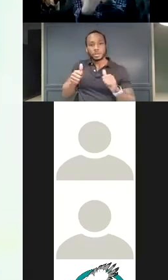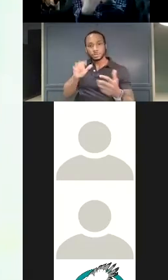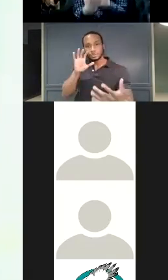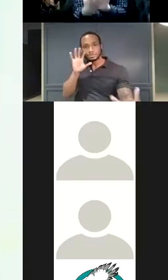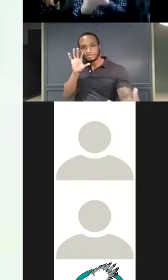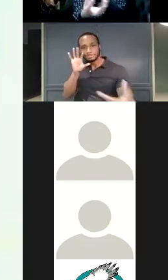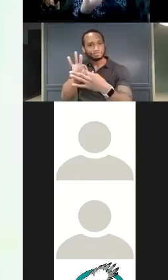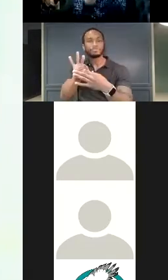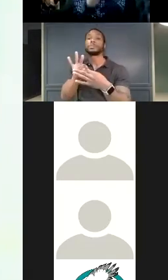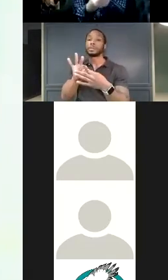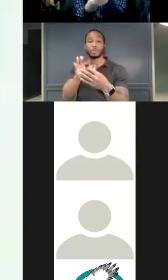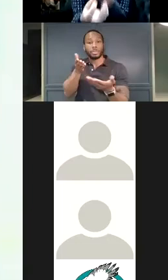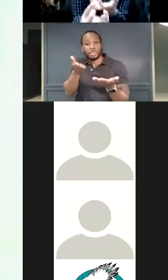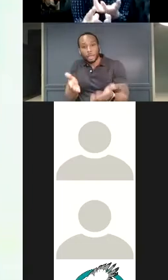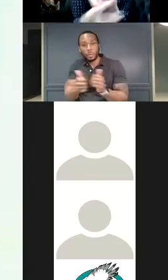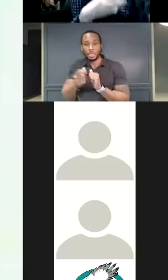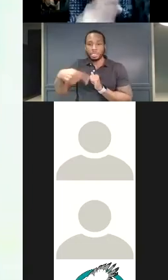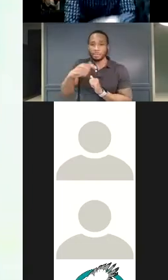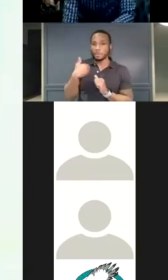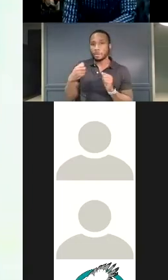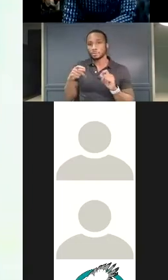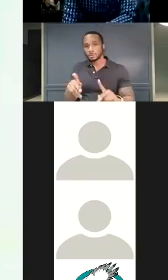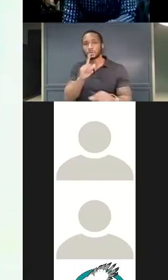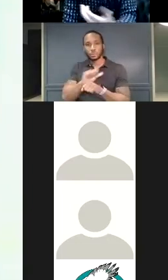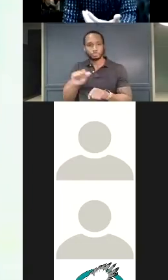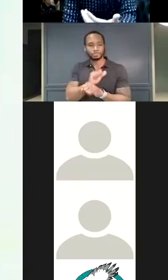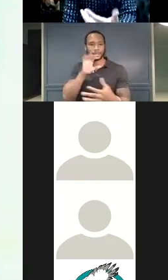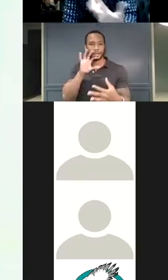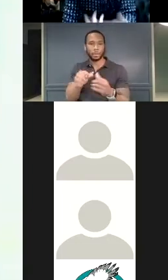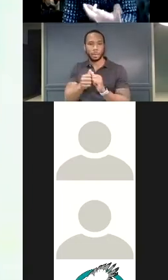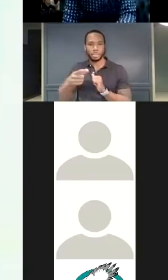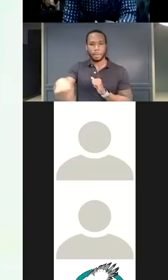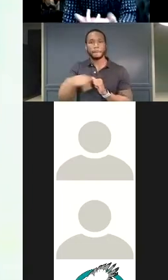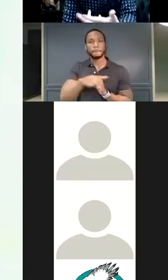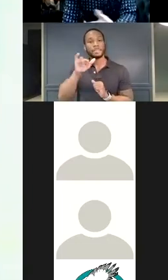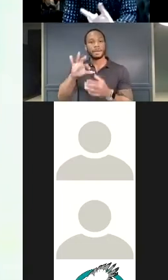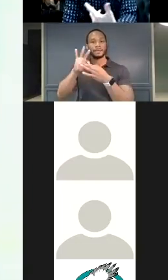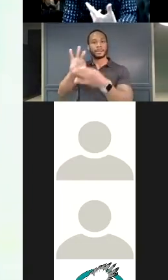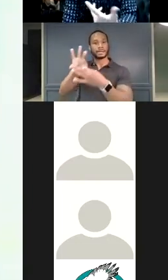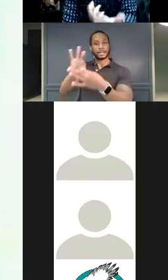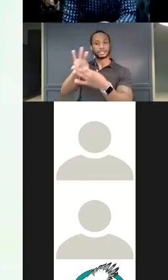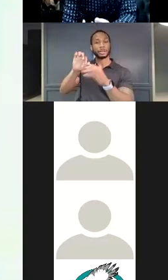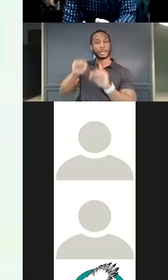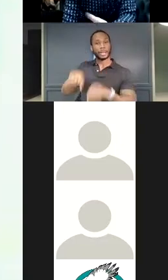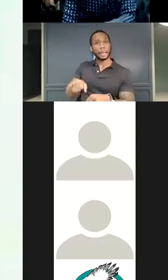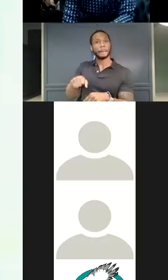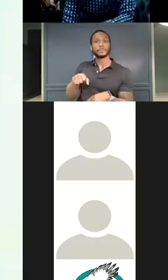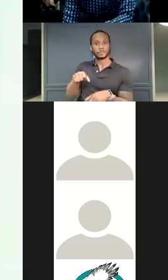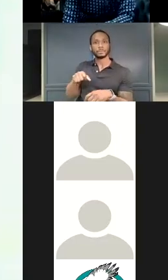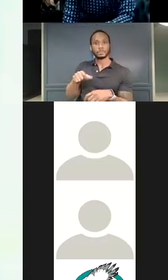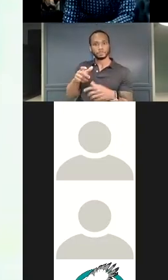are there with them. You have an opportunity to connect with them. And that connection can be a source of strength.